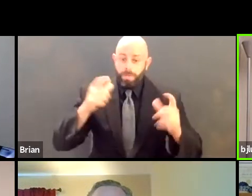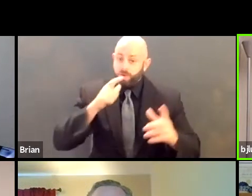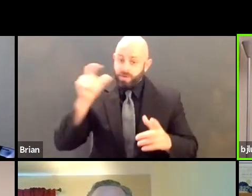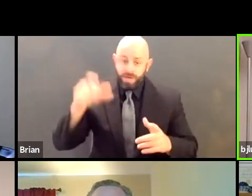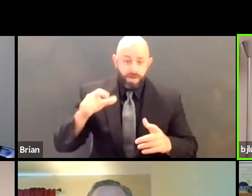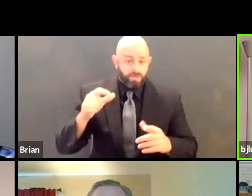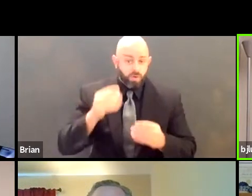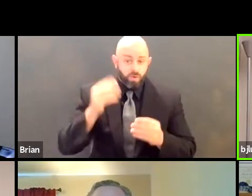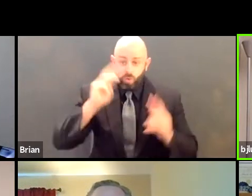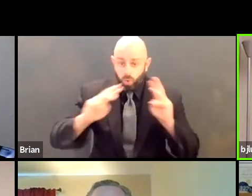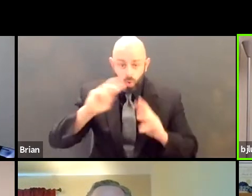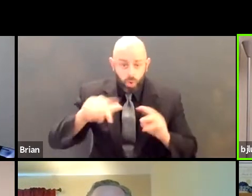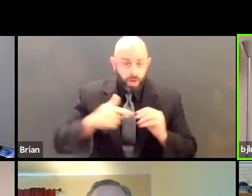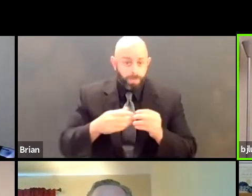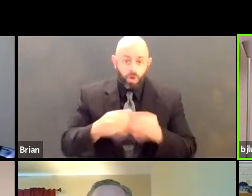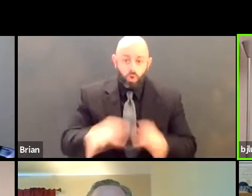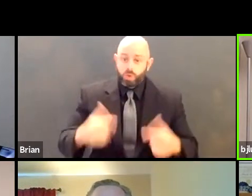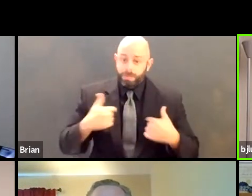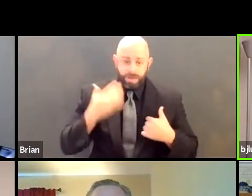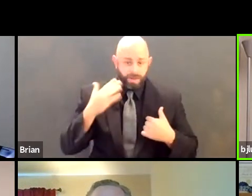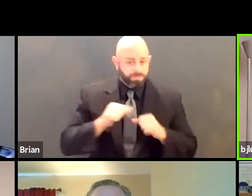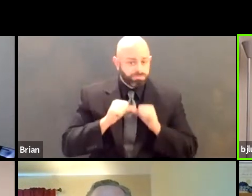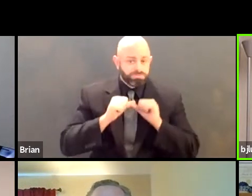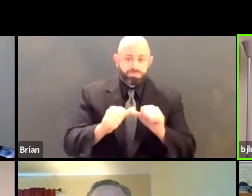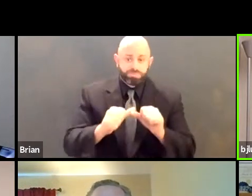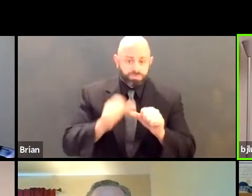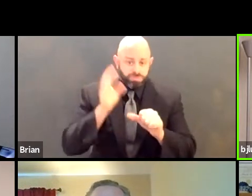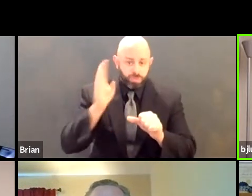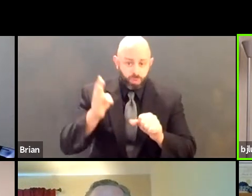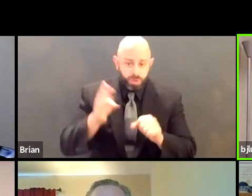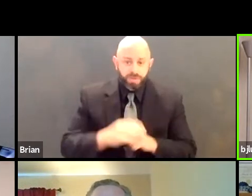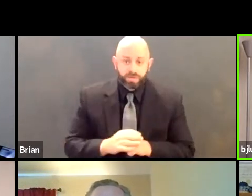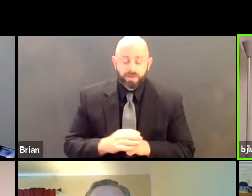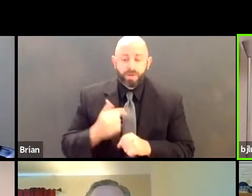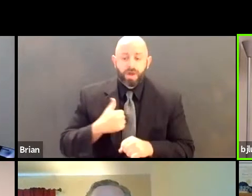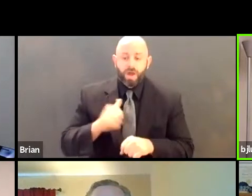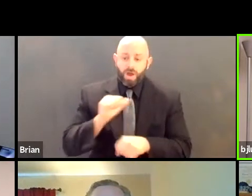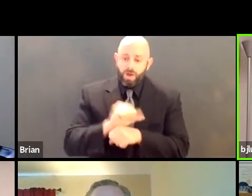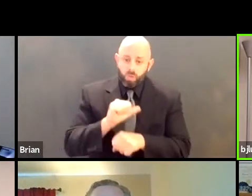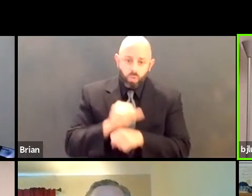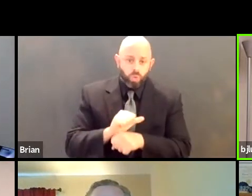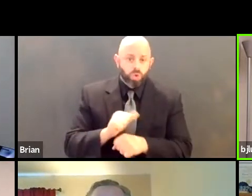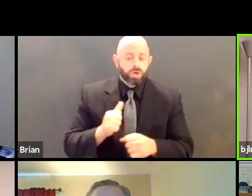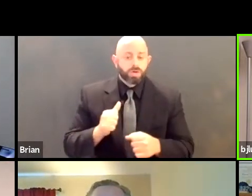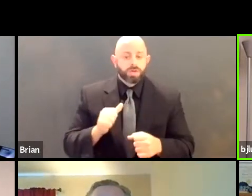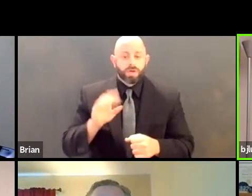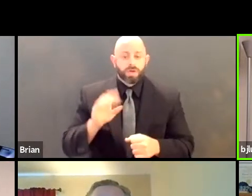I'll be right here. But as I said, I worked in banking for about